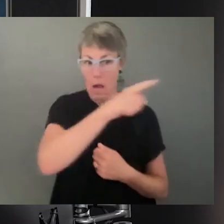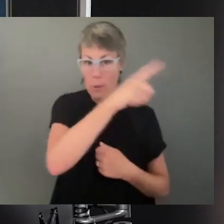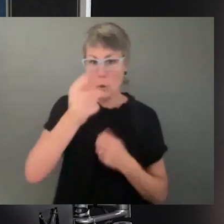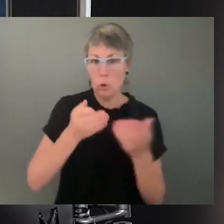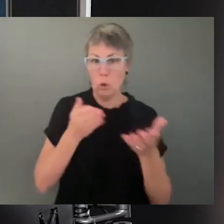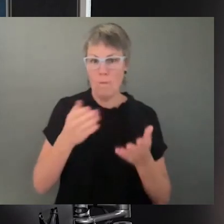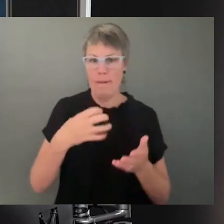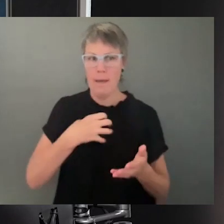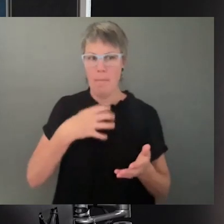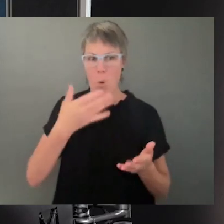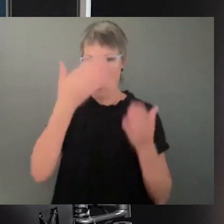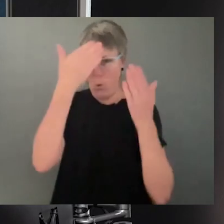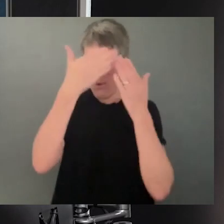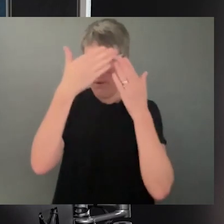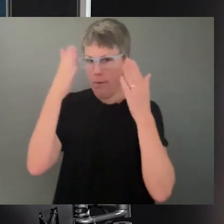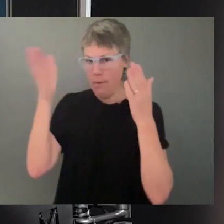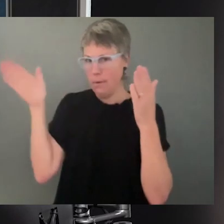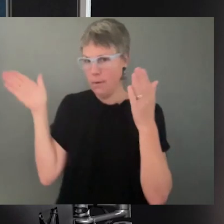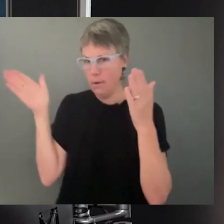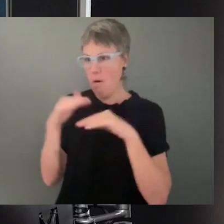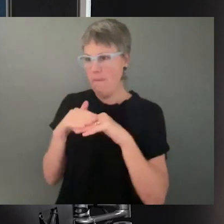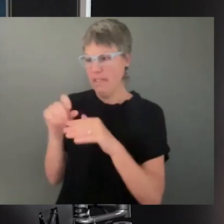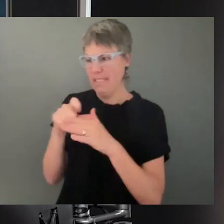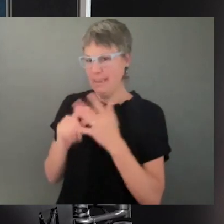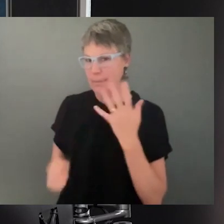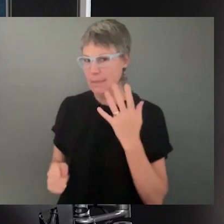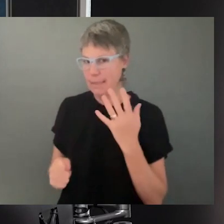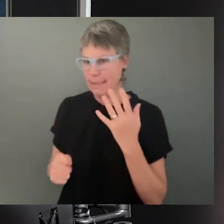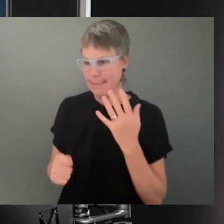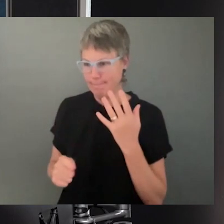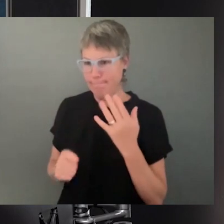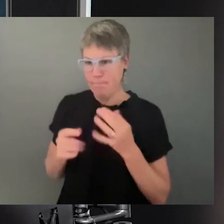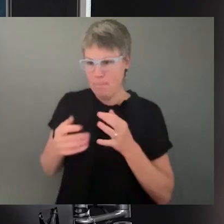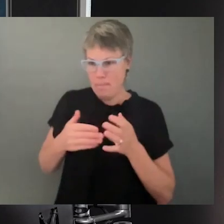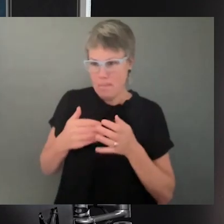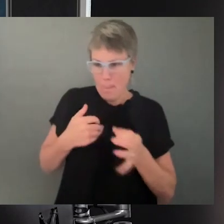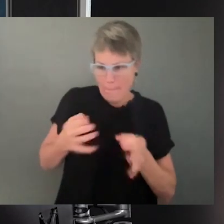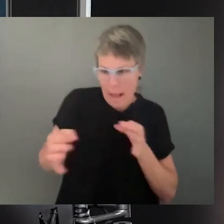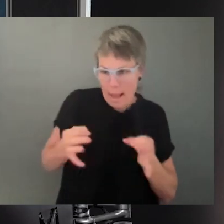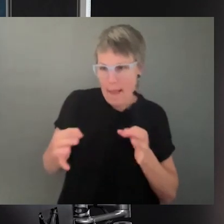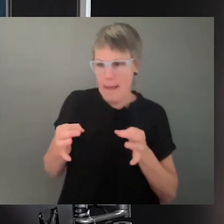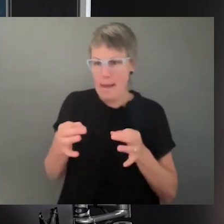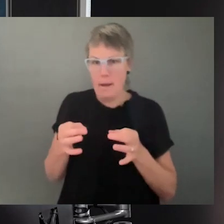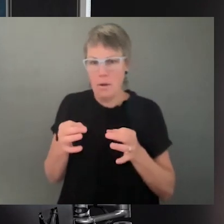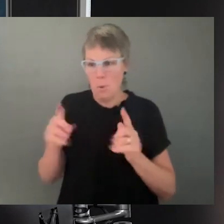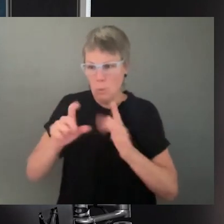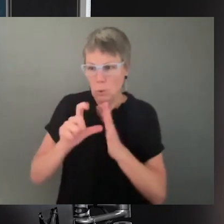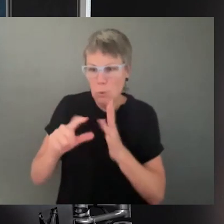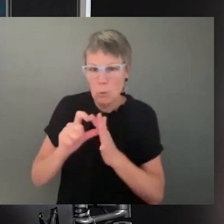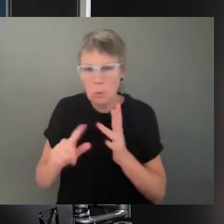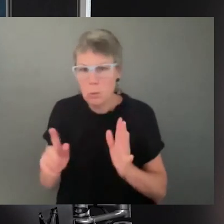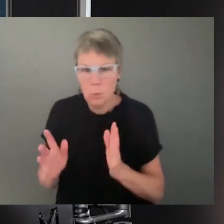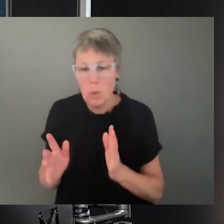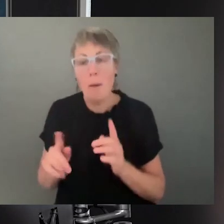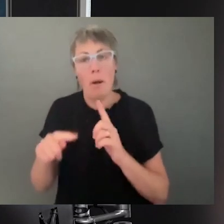with disability are far more on the radar in Australia when it comes to inclusion and disability inclusive emergency planning, planning